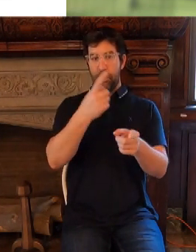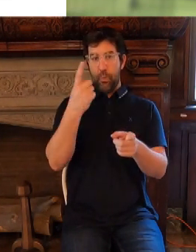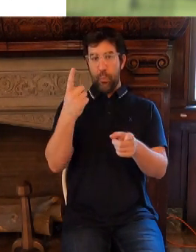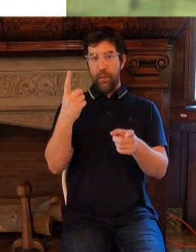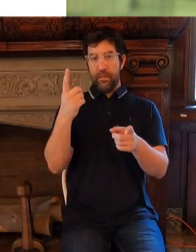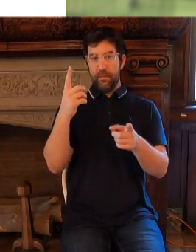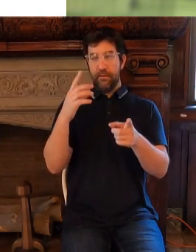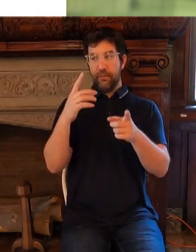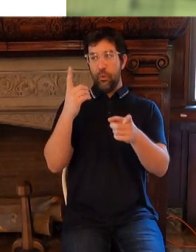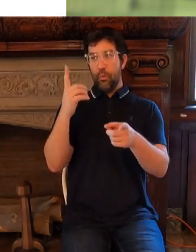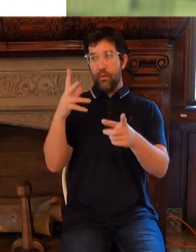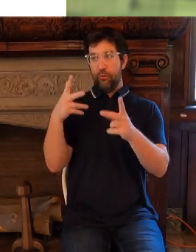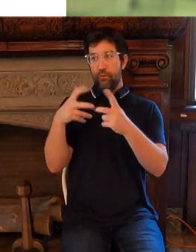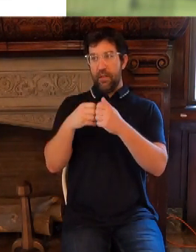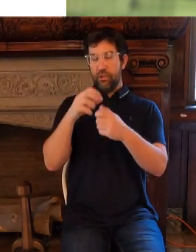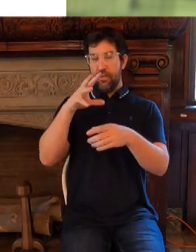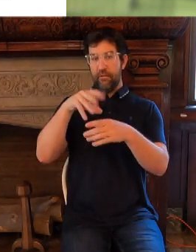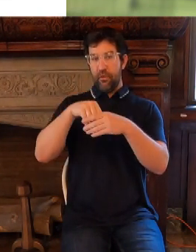crashes included a cyclist.